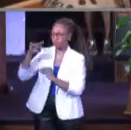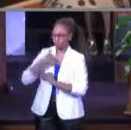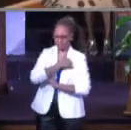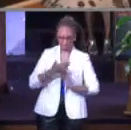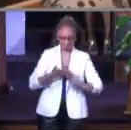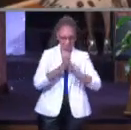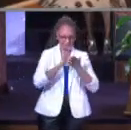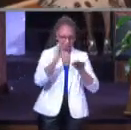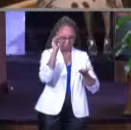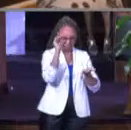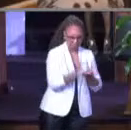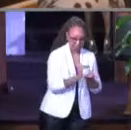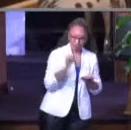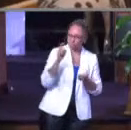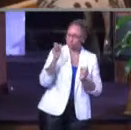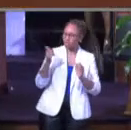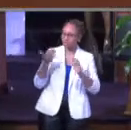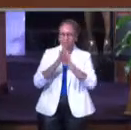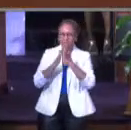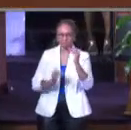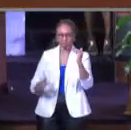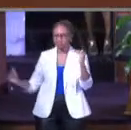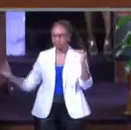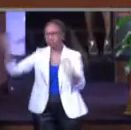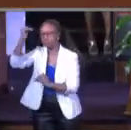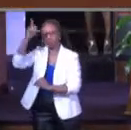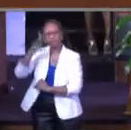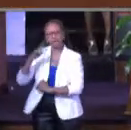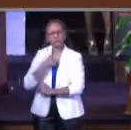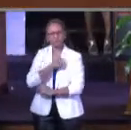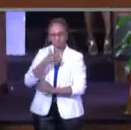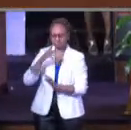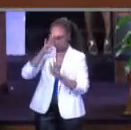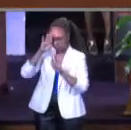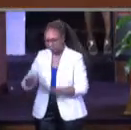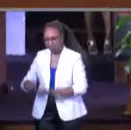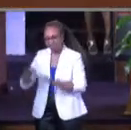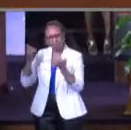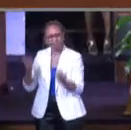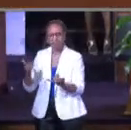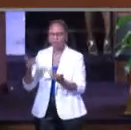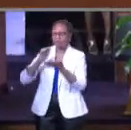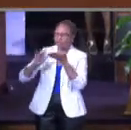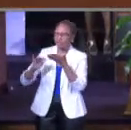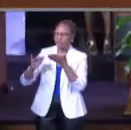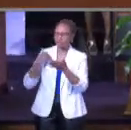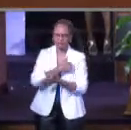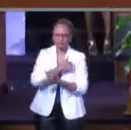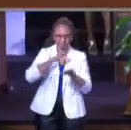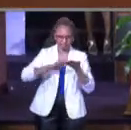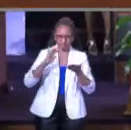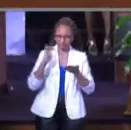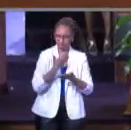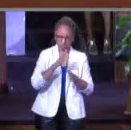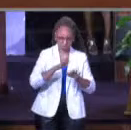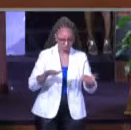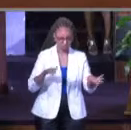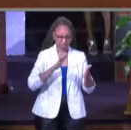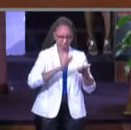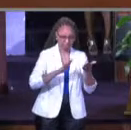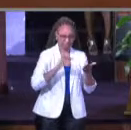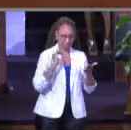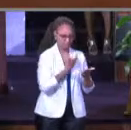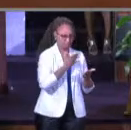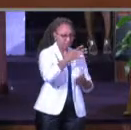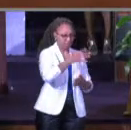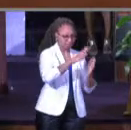you can increase. So Father God, we come right today saying forgive us, forgive our children, forgive our mother's houses